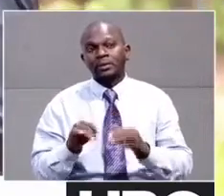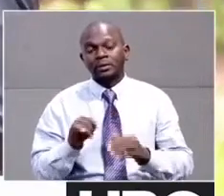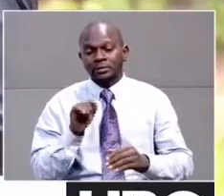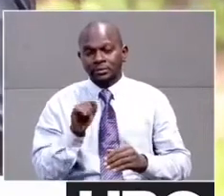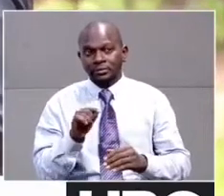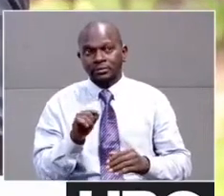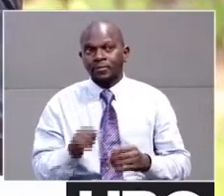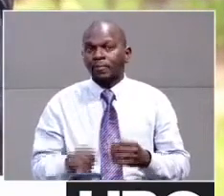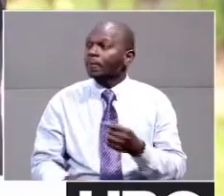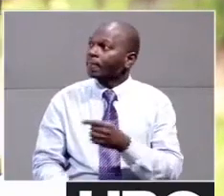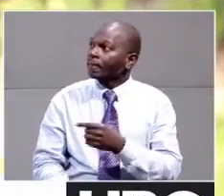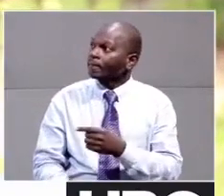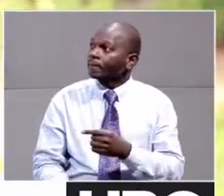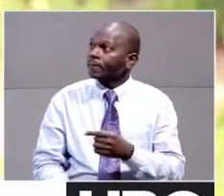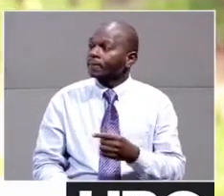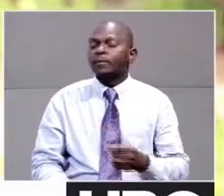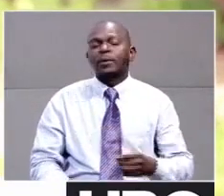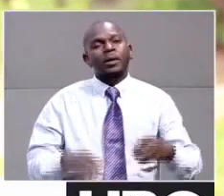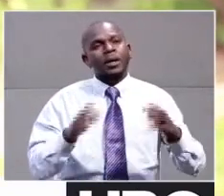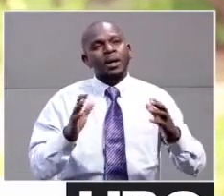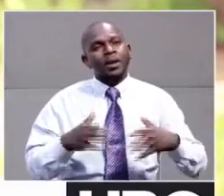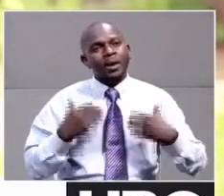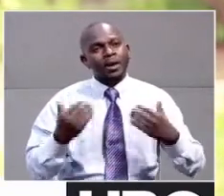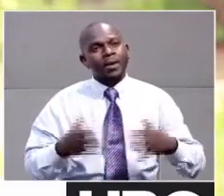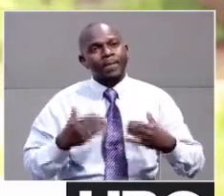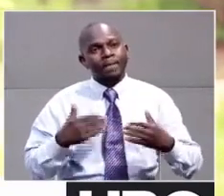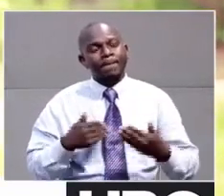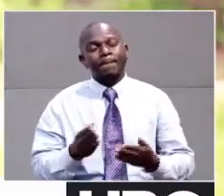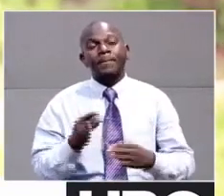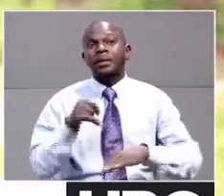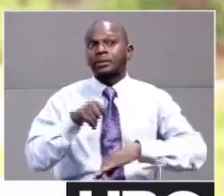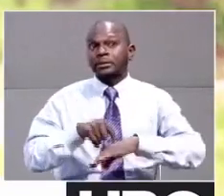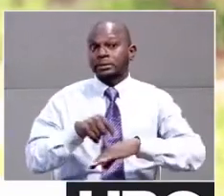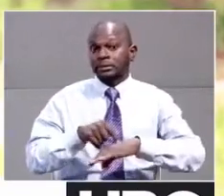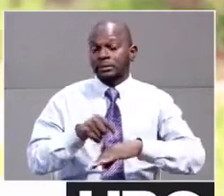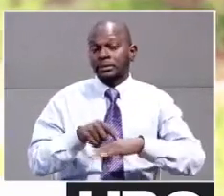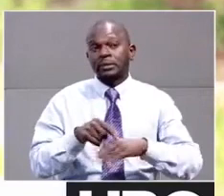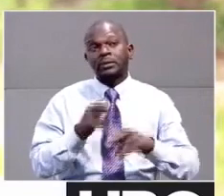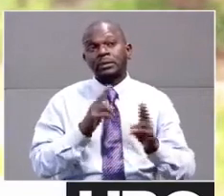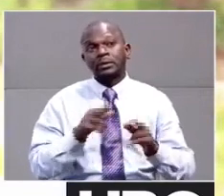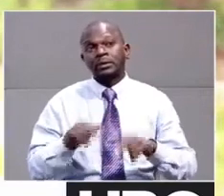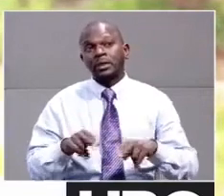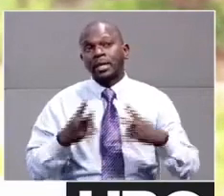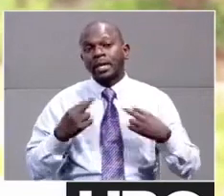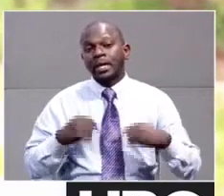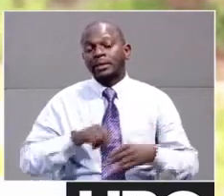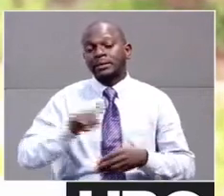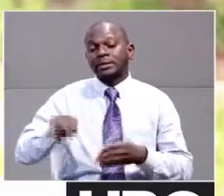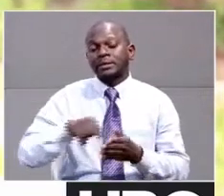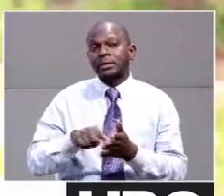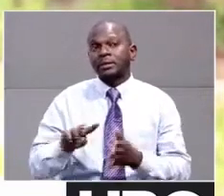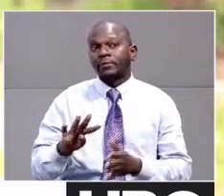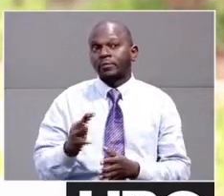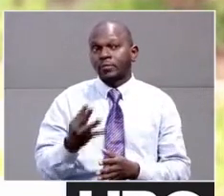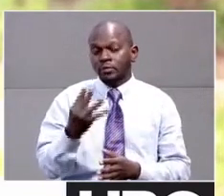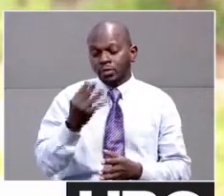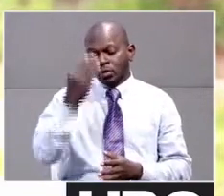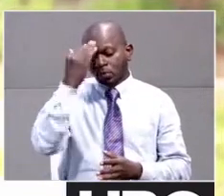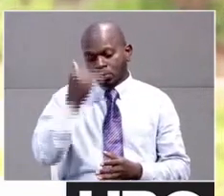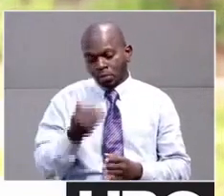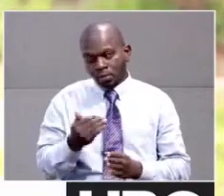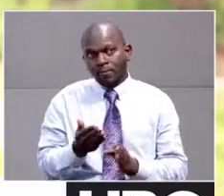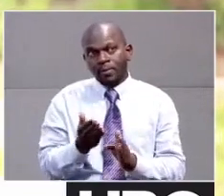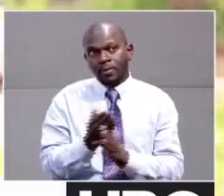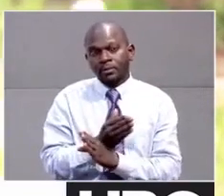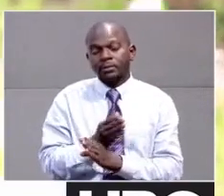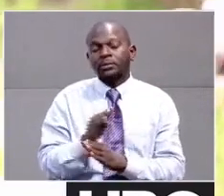facility. We are really delighted that this is coming timely. Normally Health Center 4's become a center force before they even